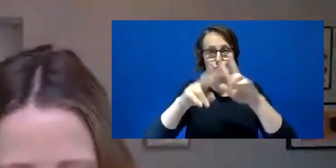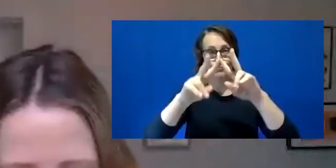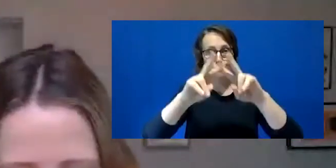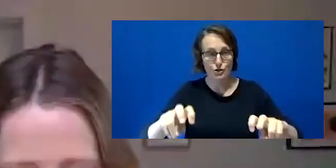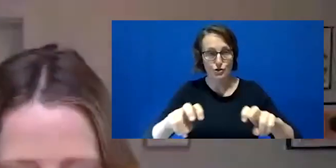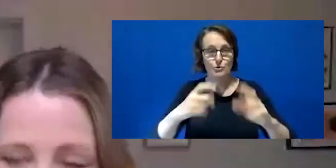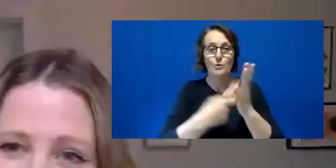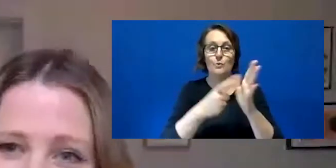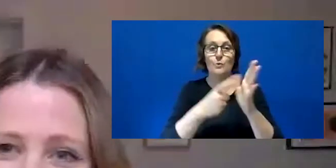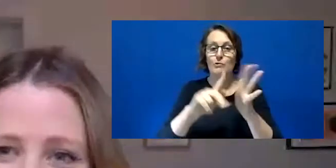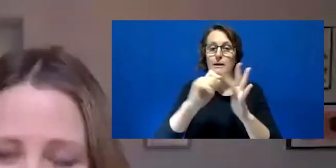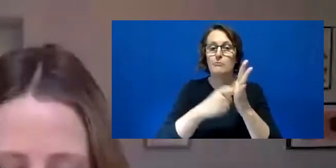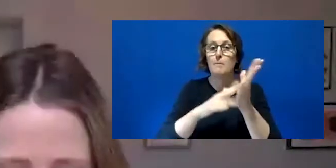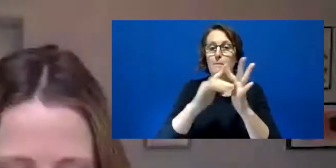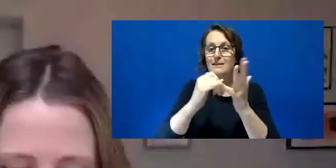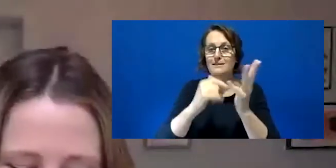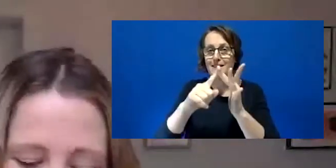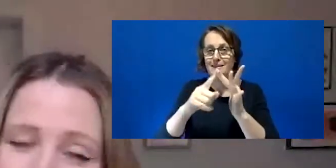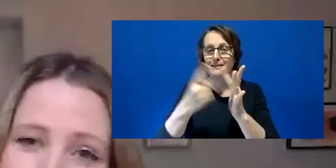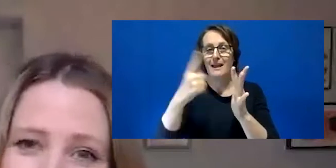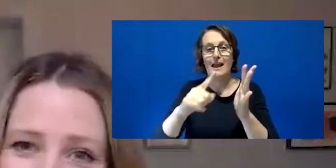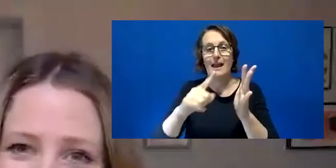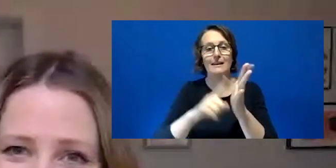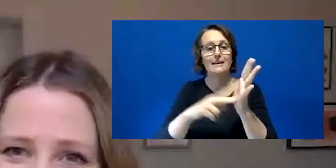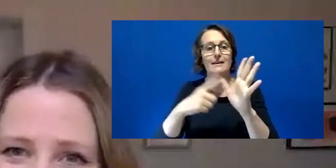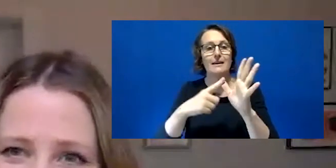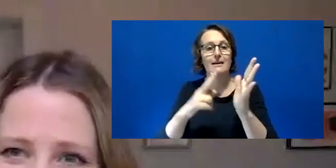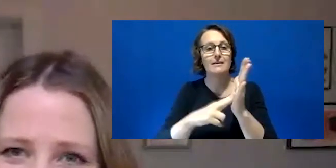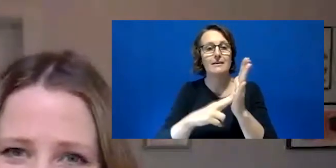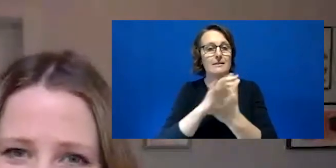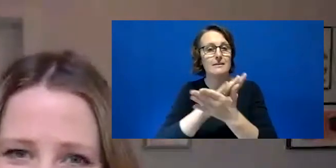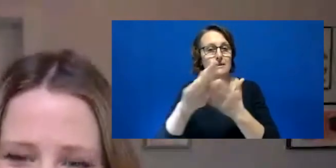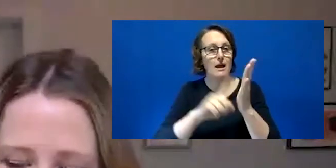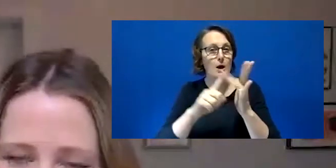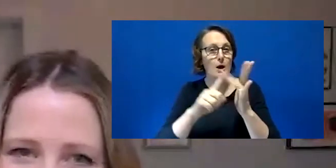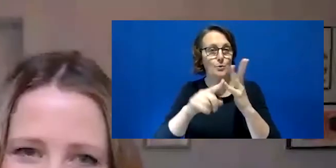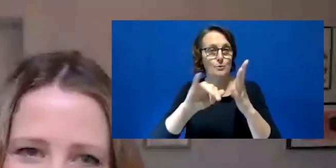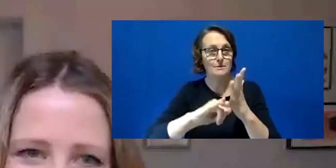Nahlous. My name is Frances, and I am delighted to be your host for today.